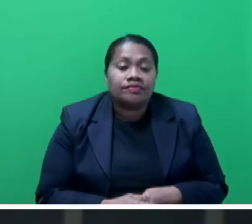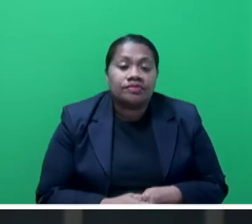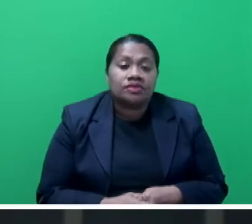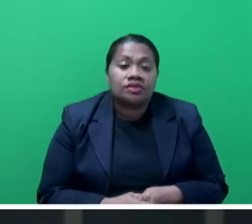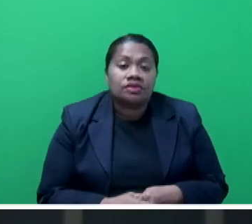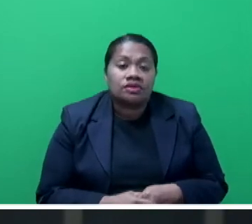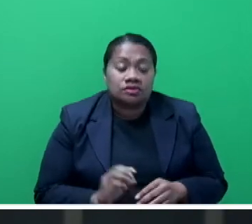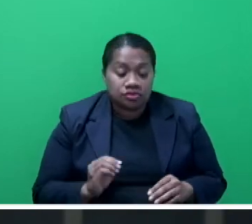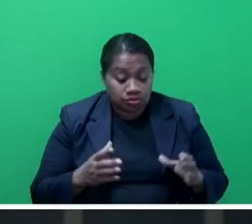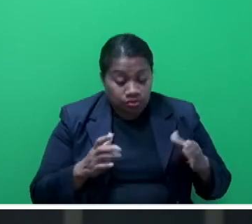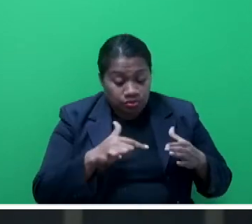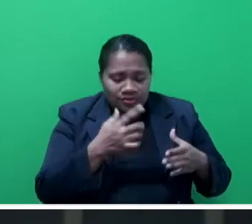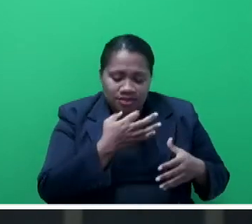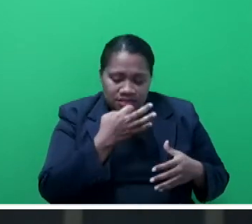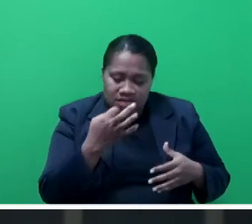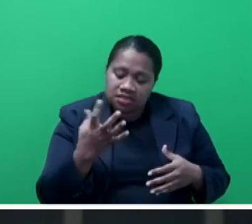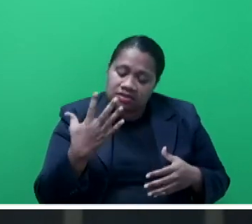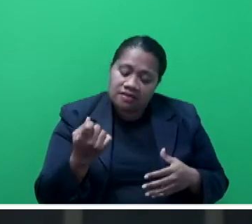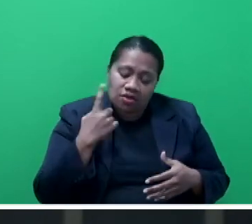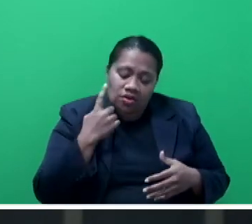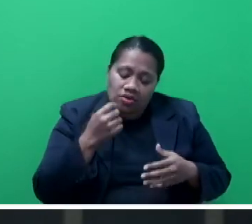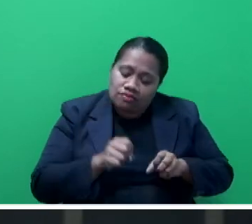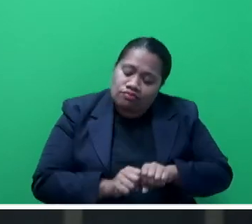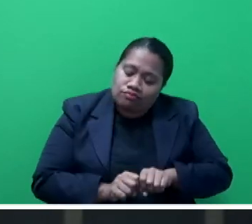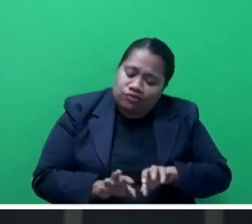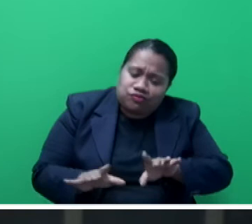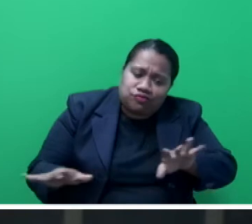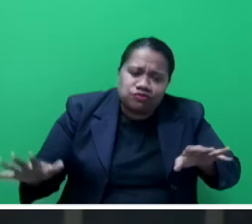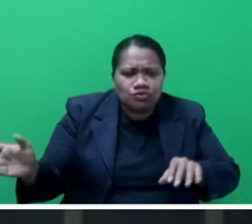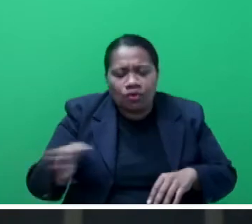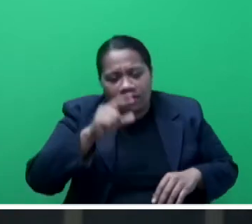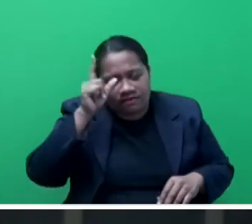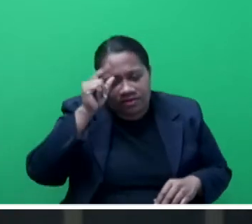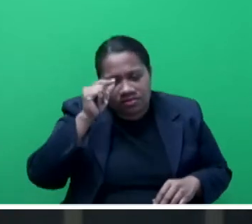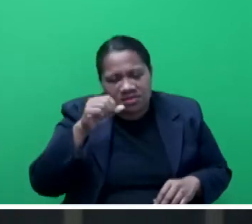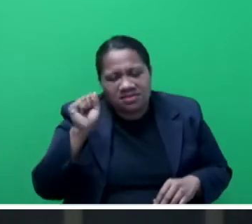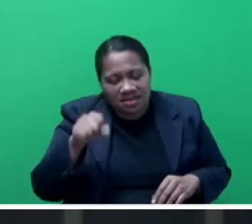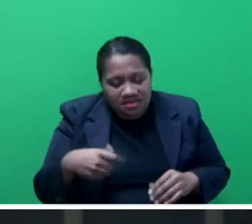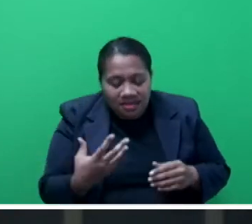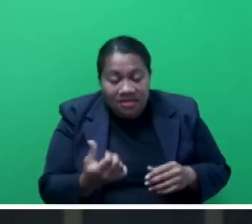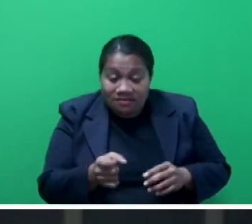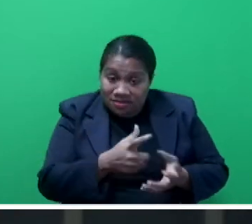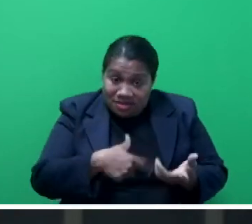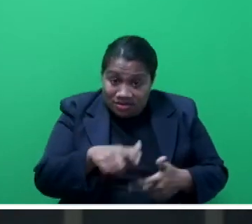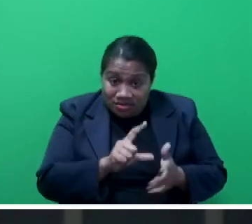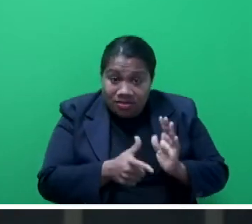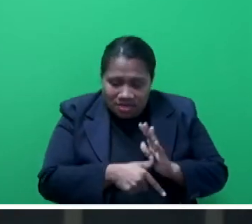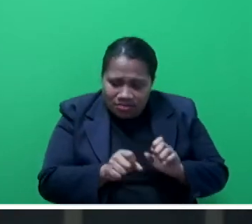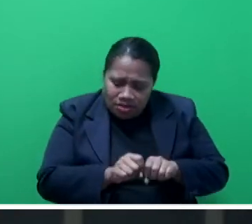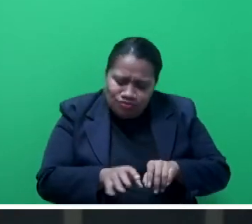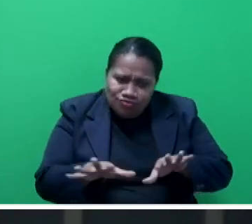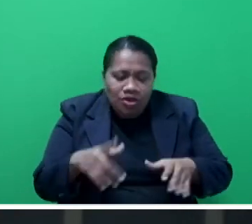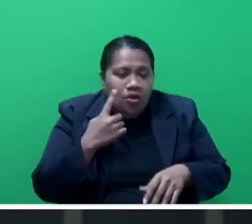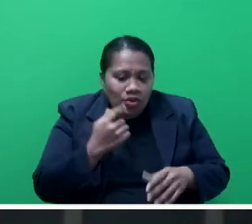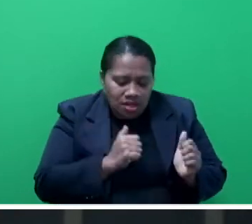provide consistent water supply to all Fijians, even during post-cyclone periods, arranged for water carting to thousands of households